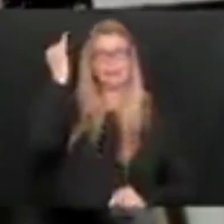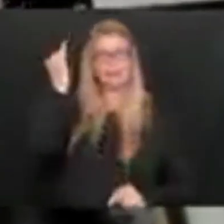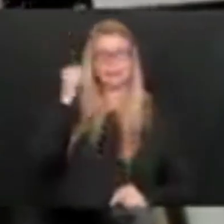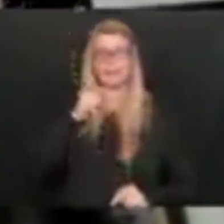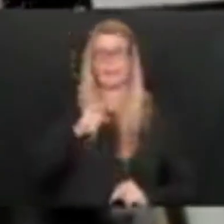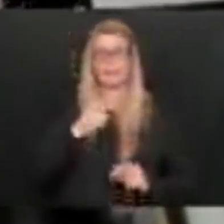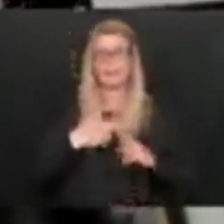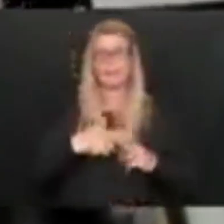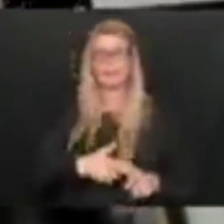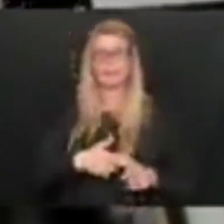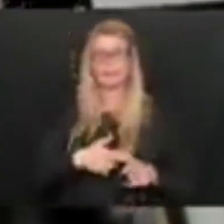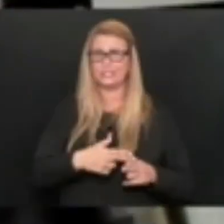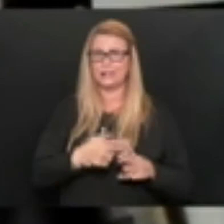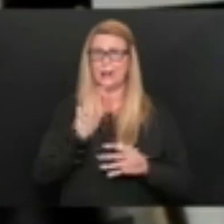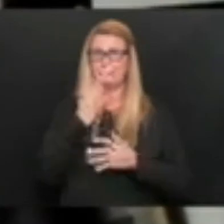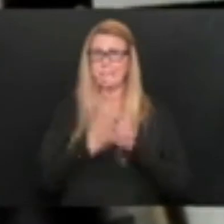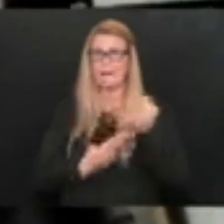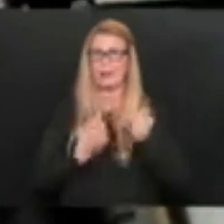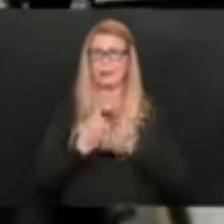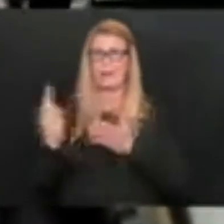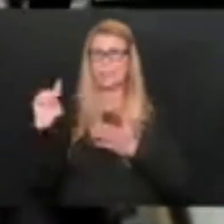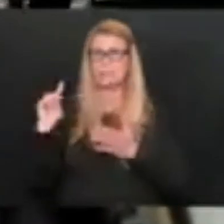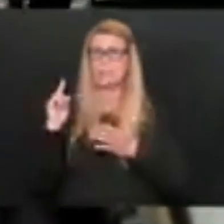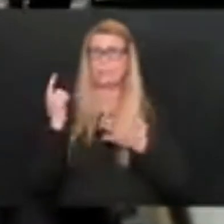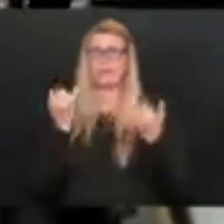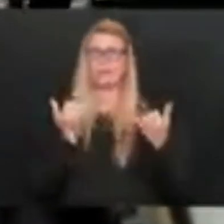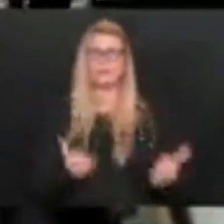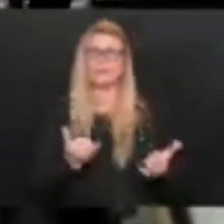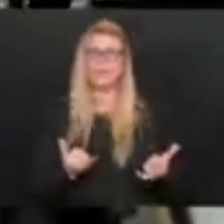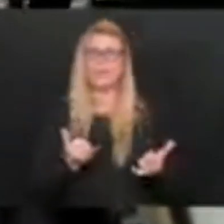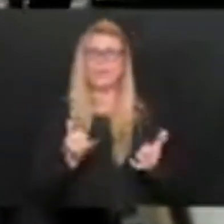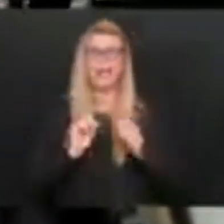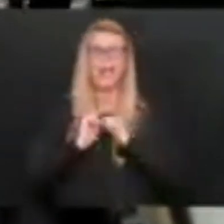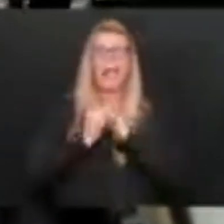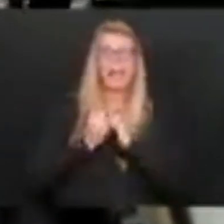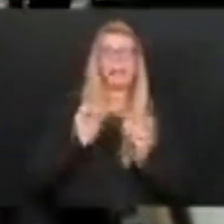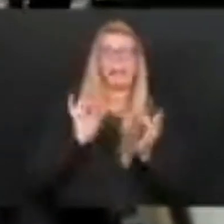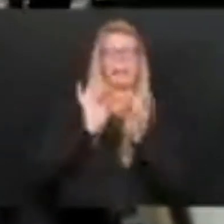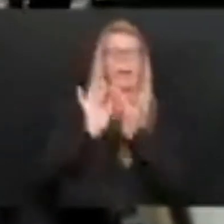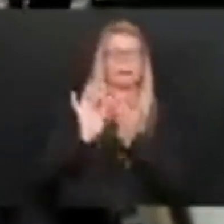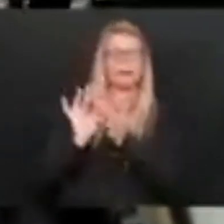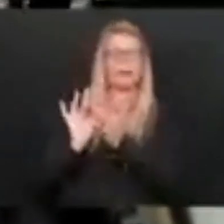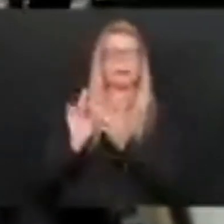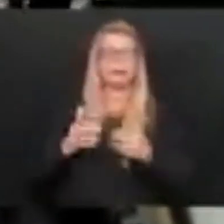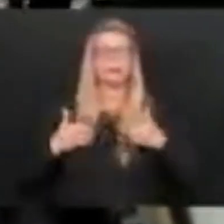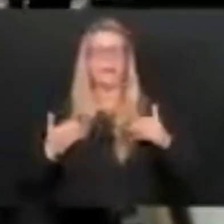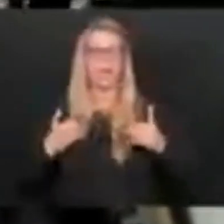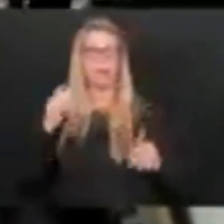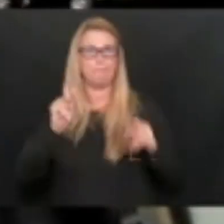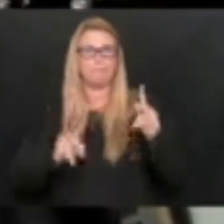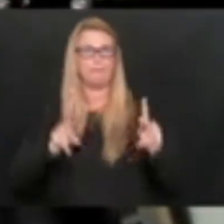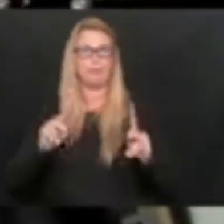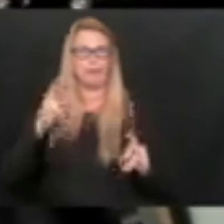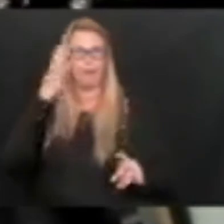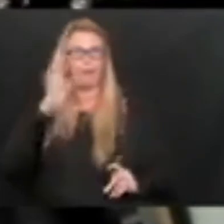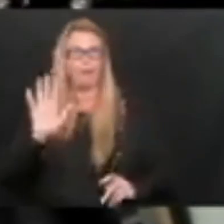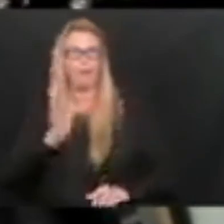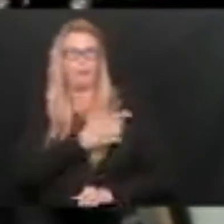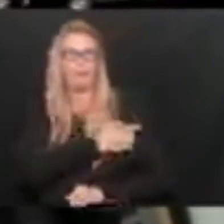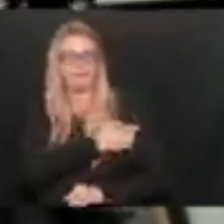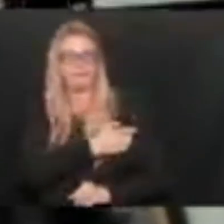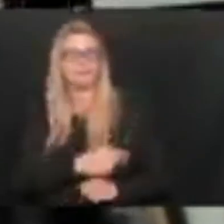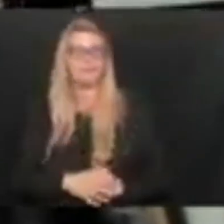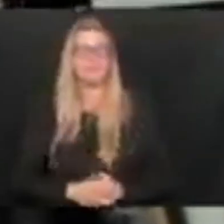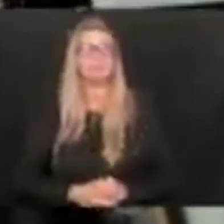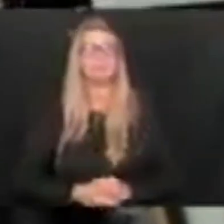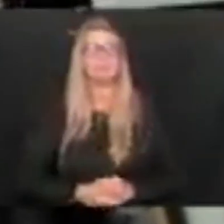them both last week and today in regards to how to reach particularly the young people. And those